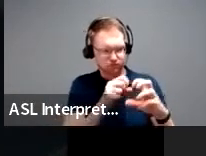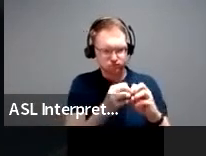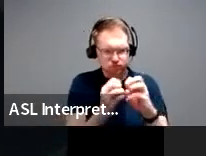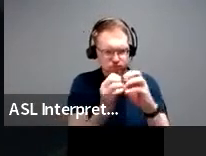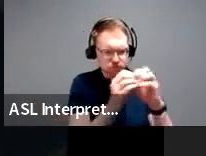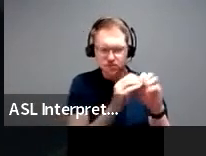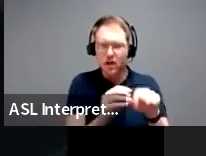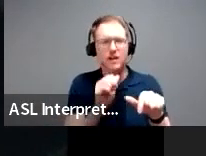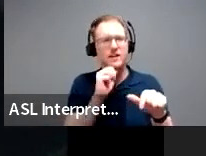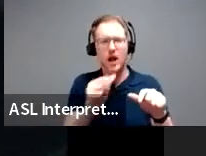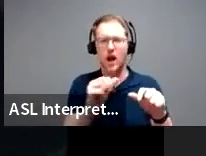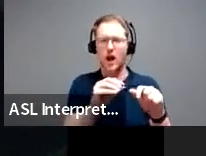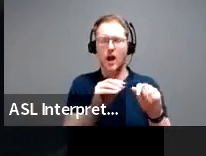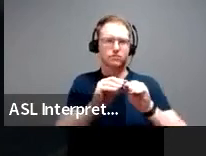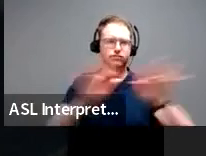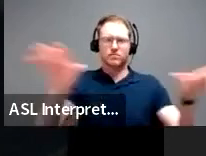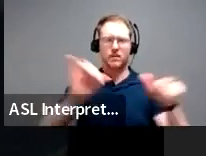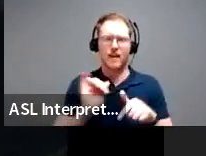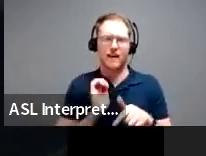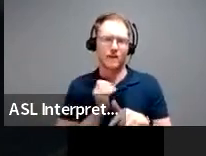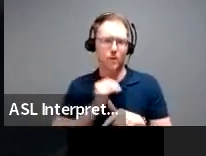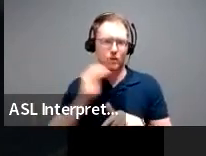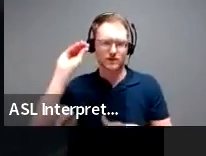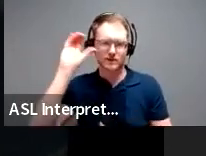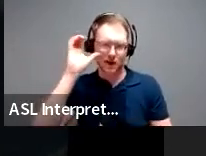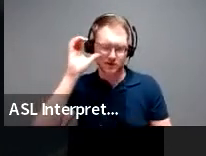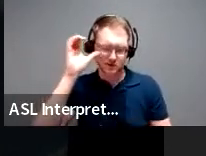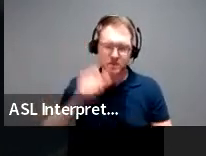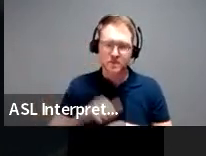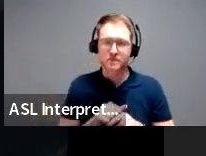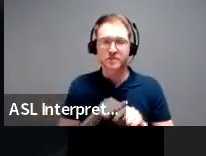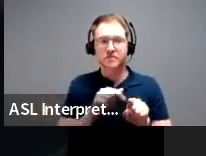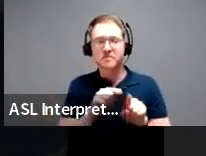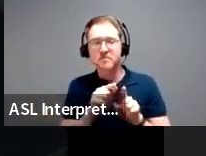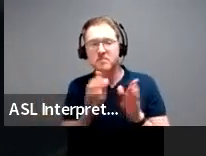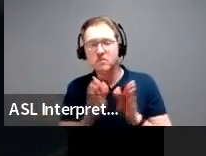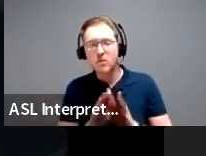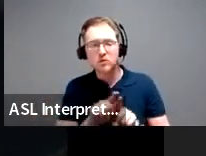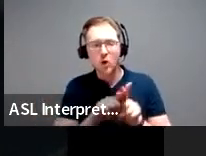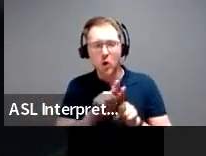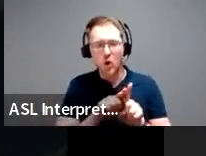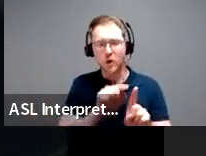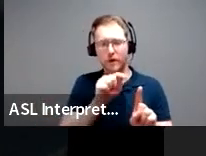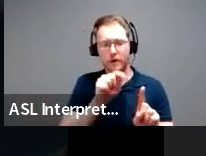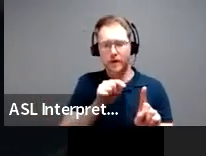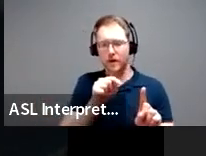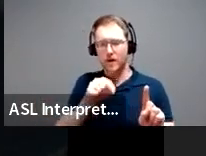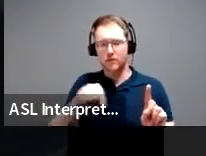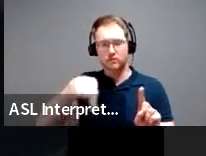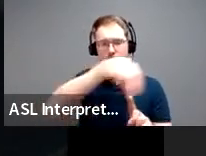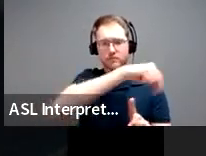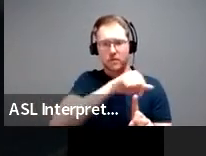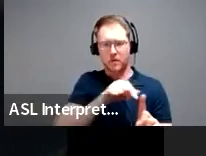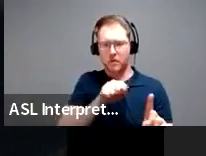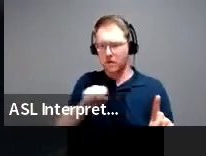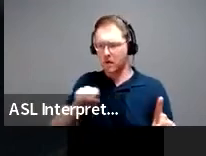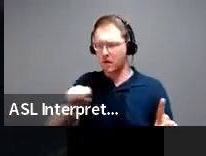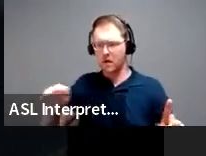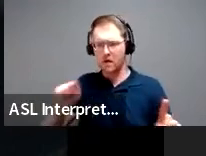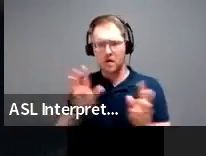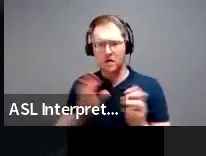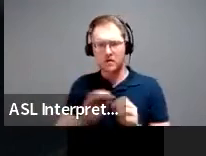This tiny, dim, feeble star has a system of rocky planets around it, these 7, and the star we refer to